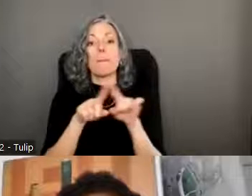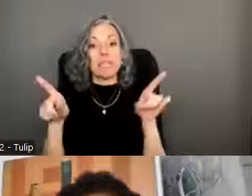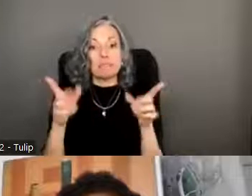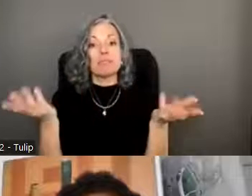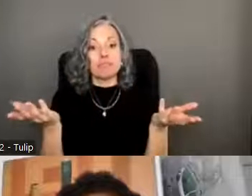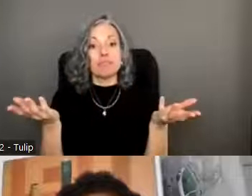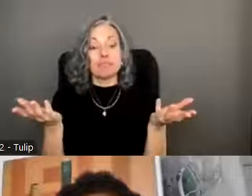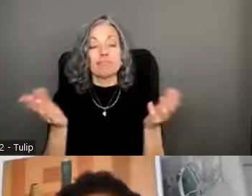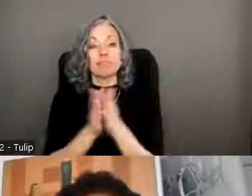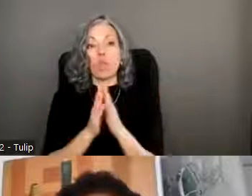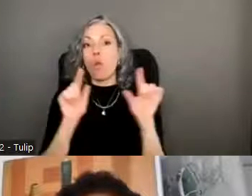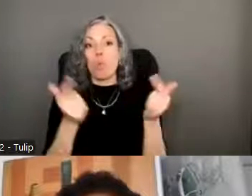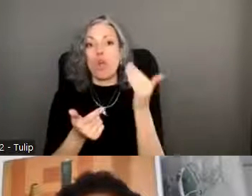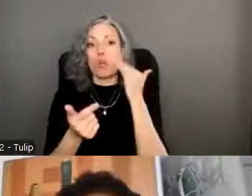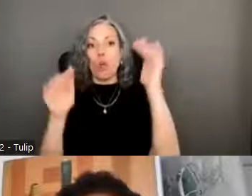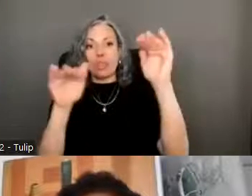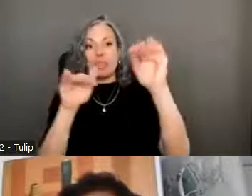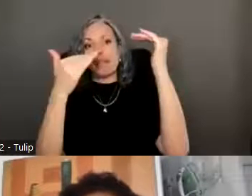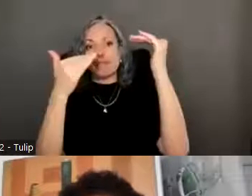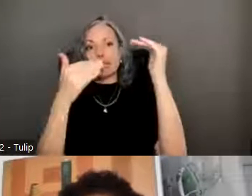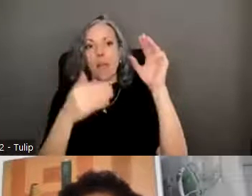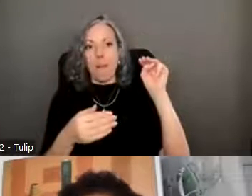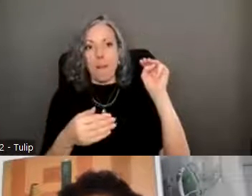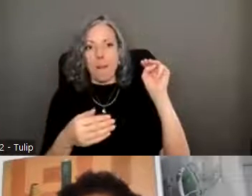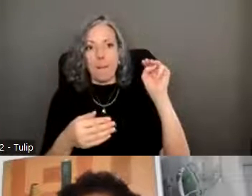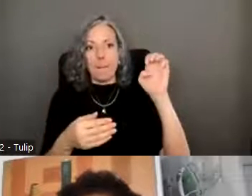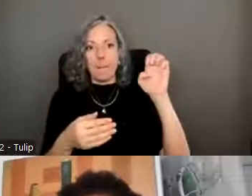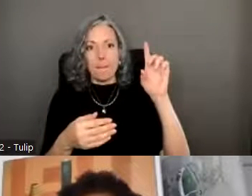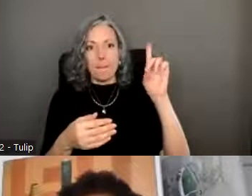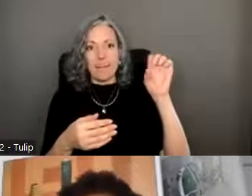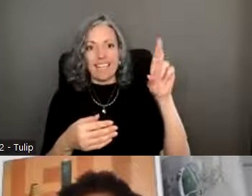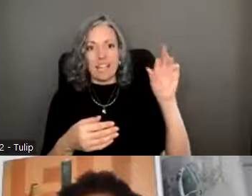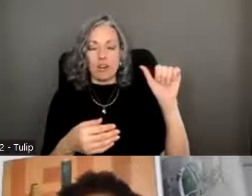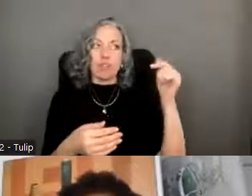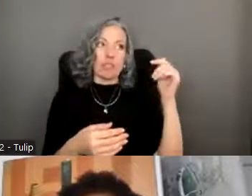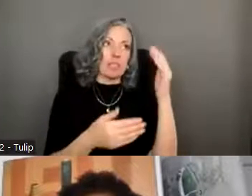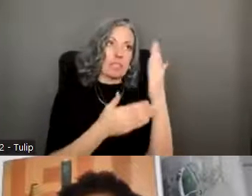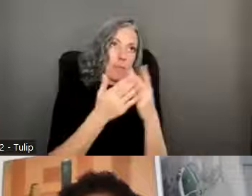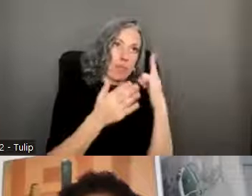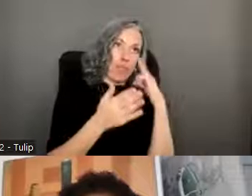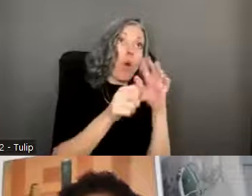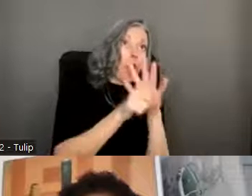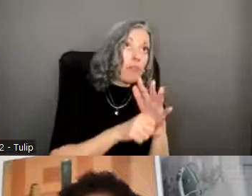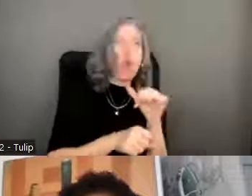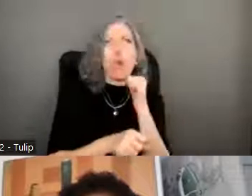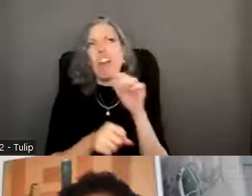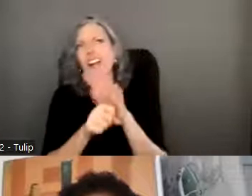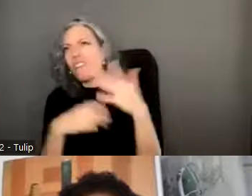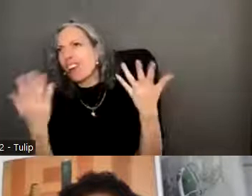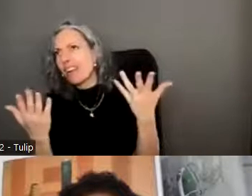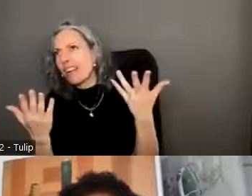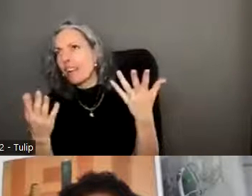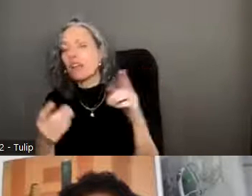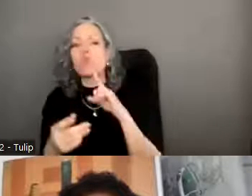you know, we all know the limitations of Medicare, right? What it doesn't cover, people thinks it covers. Well, it could cover those things. That's a